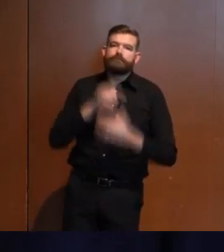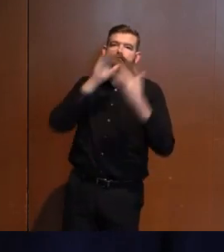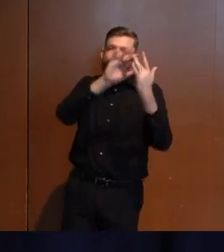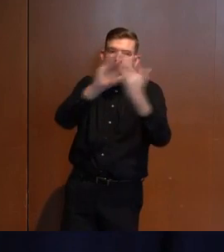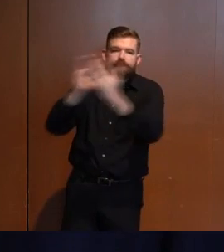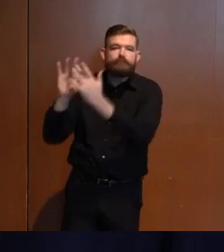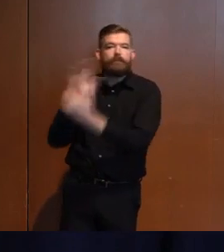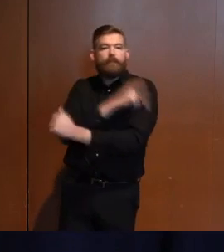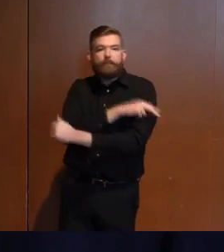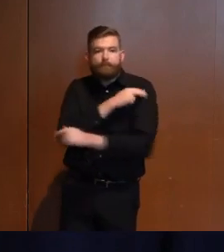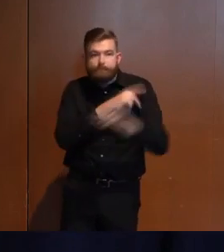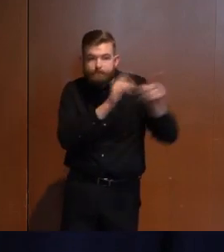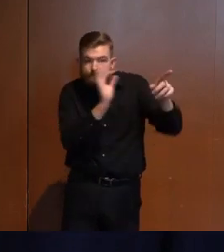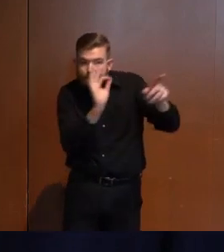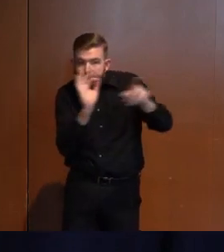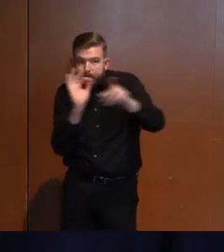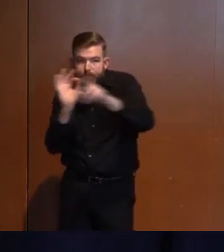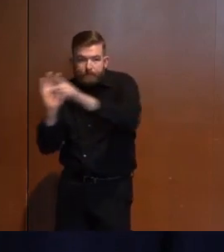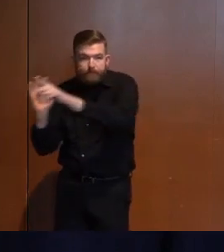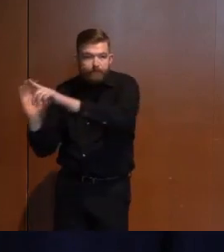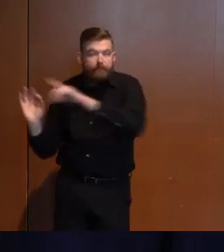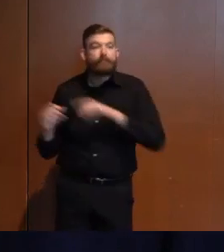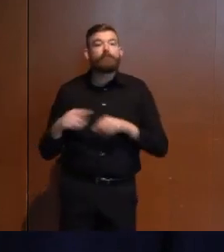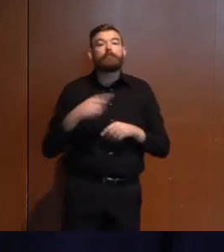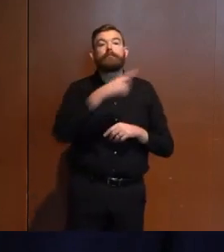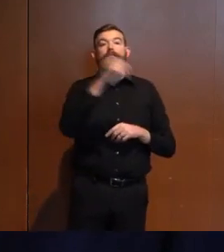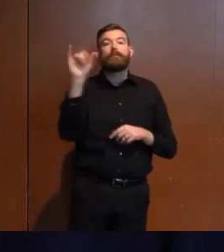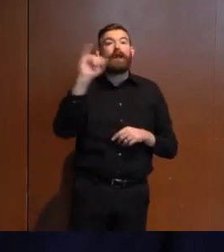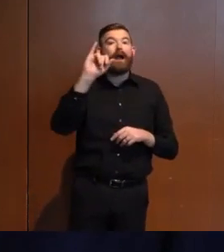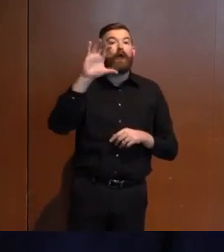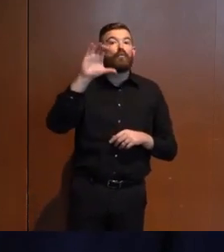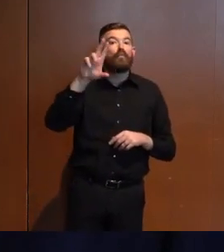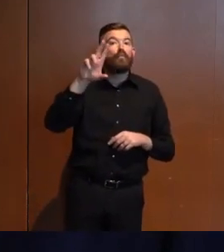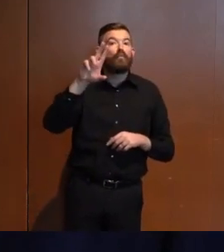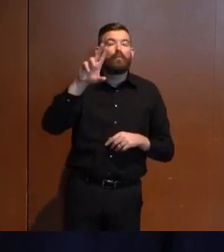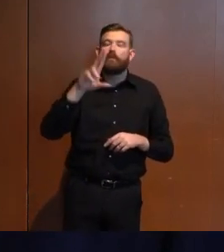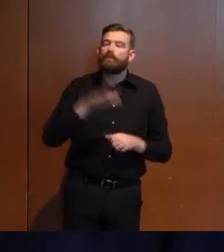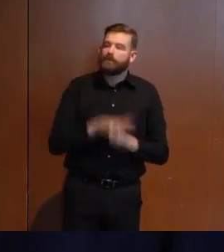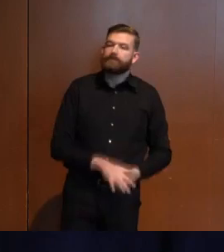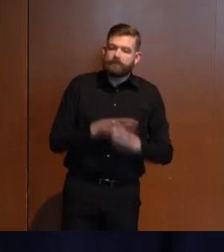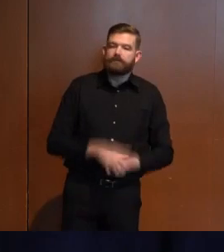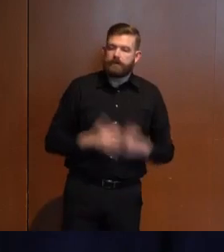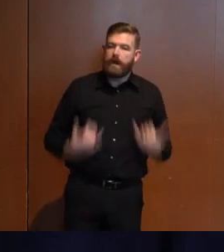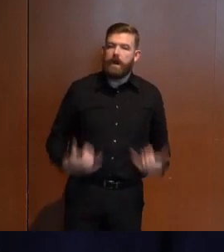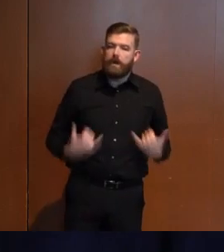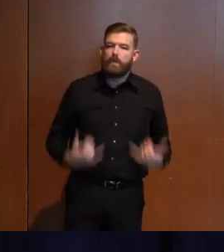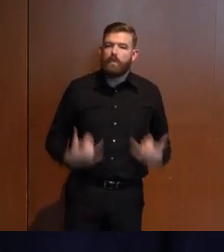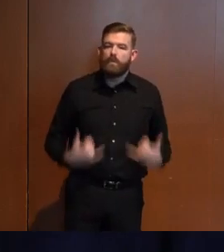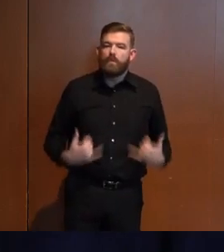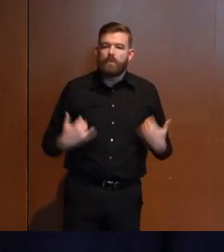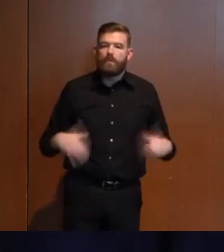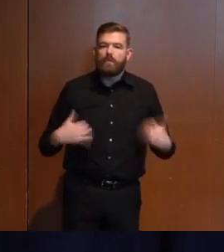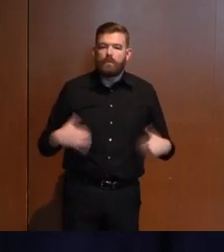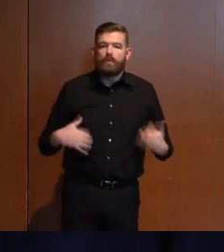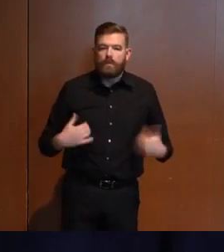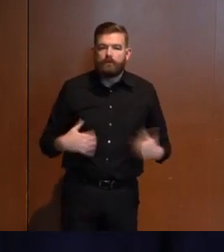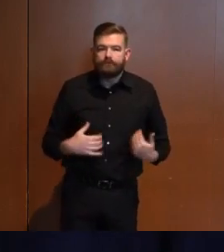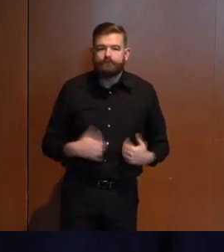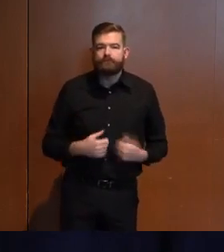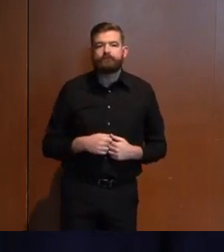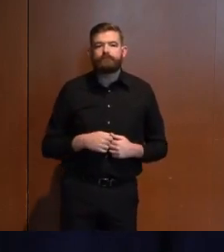now is pretty stressed. So the algorithms are good, but what's happening boots on the ground is what we're monitoring